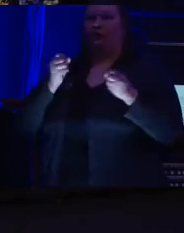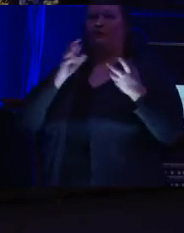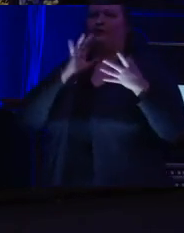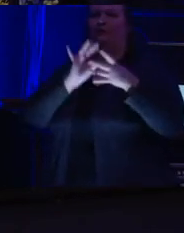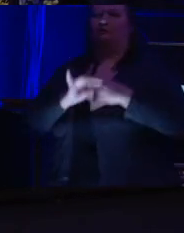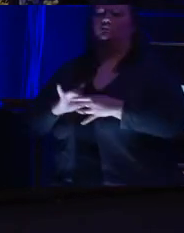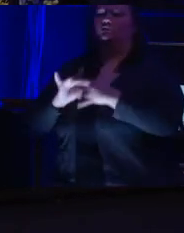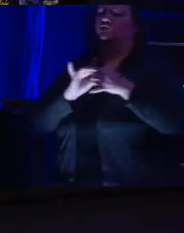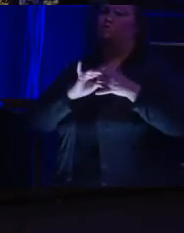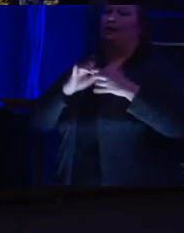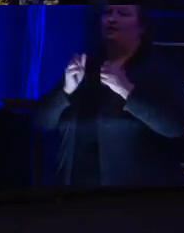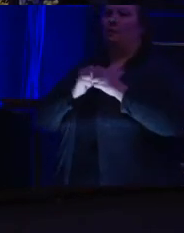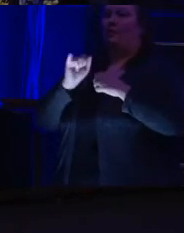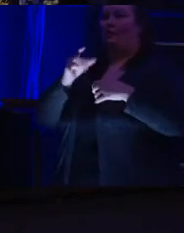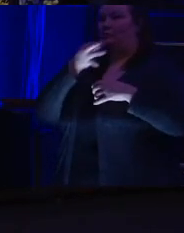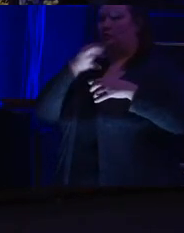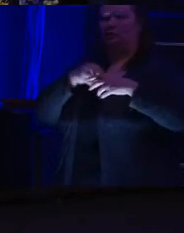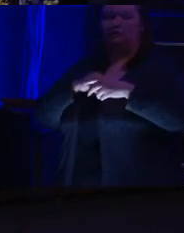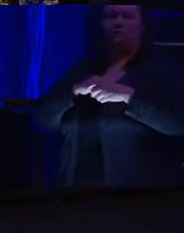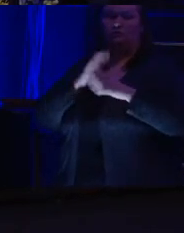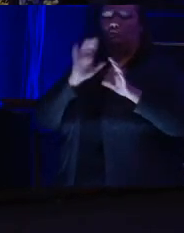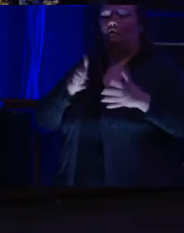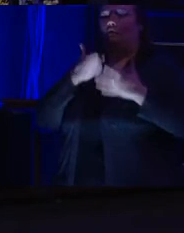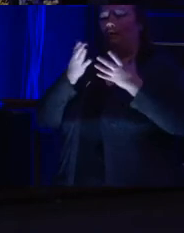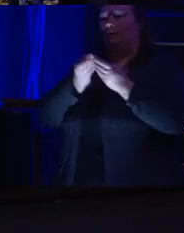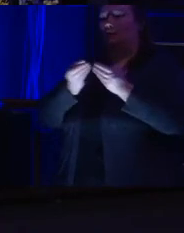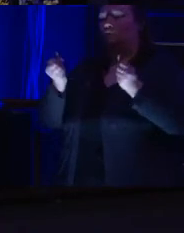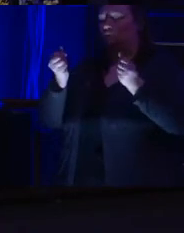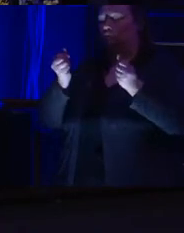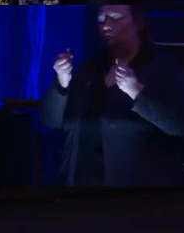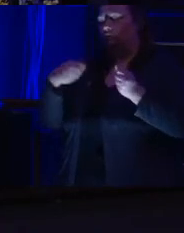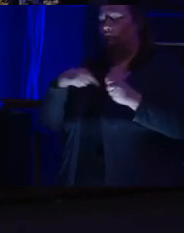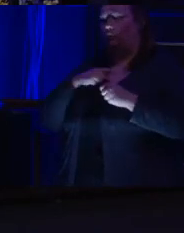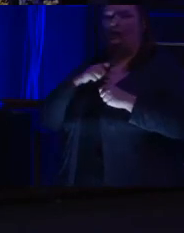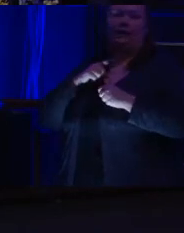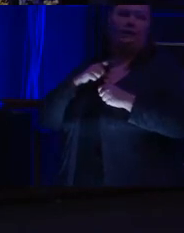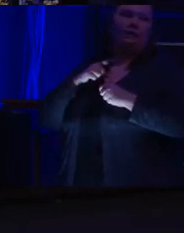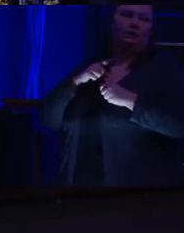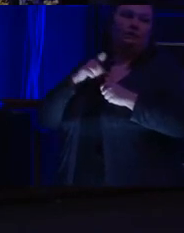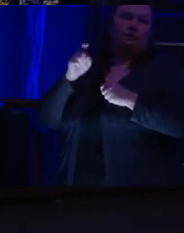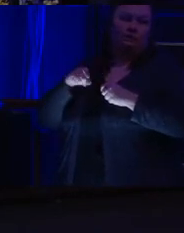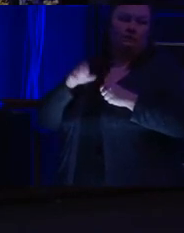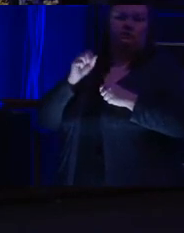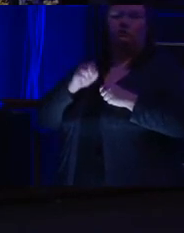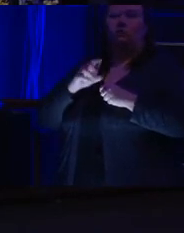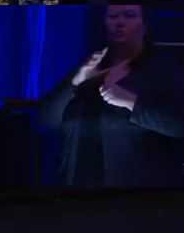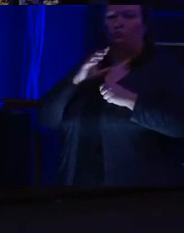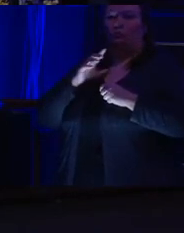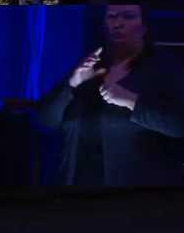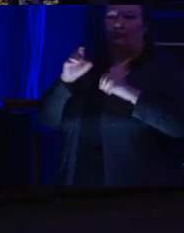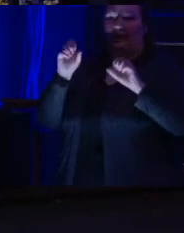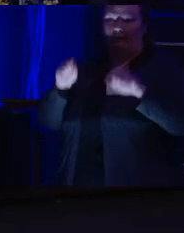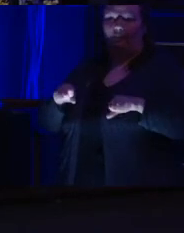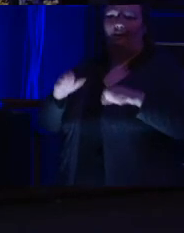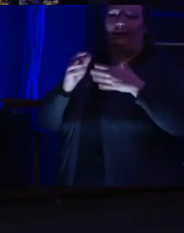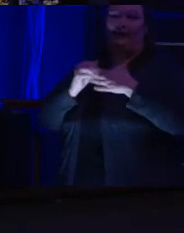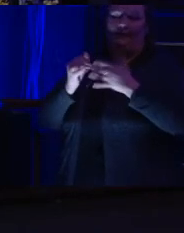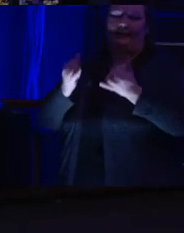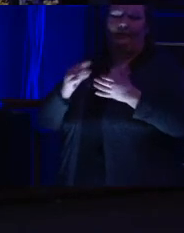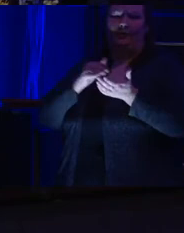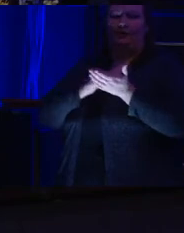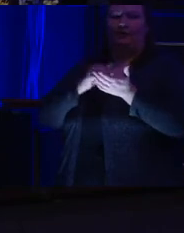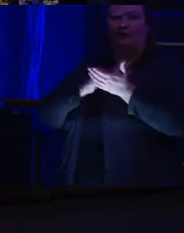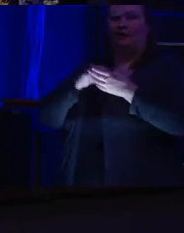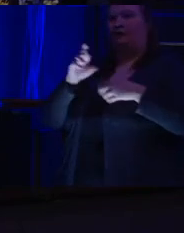synergize with that expertise to provide the solutions that we need. So capably led now by Dr.